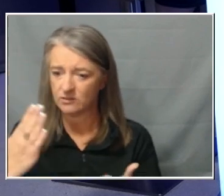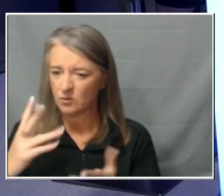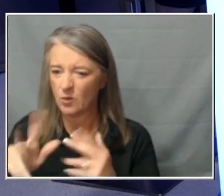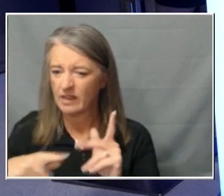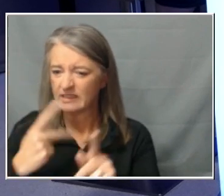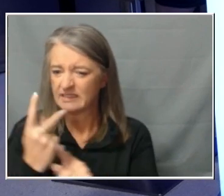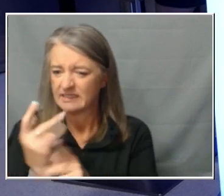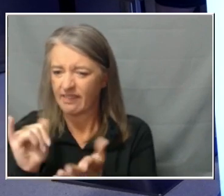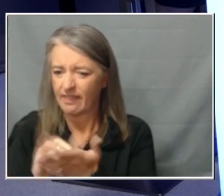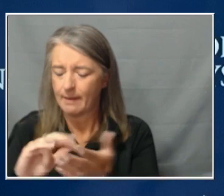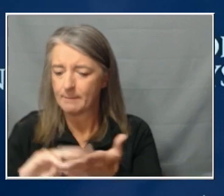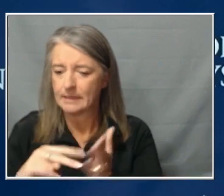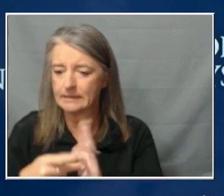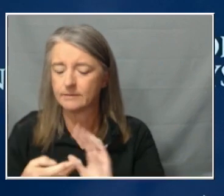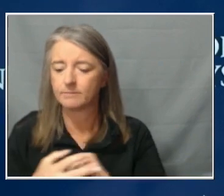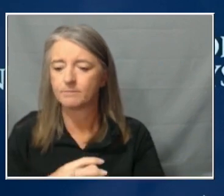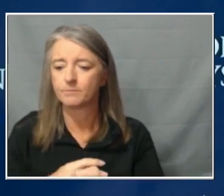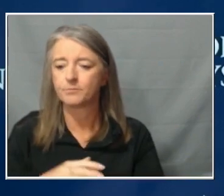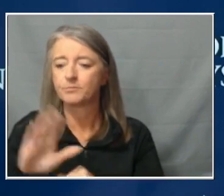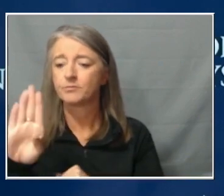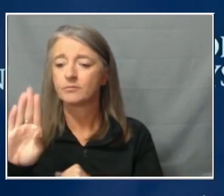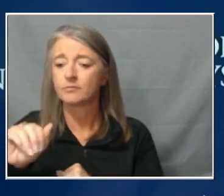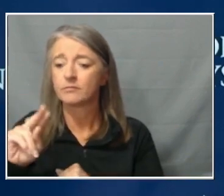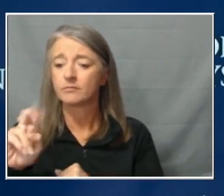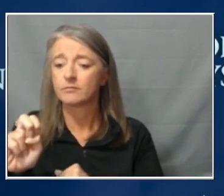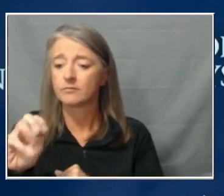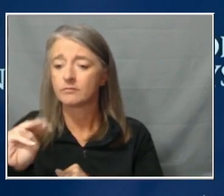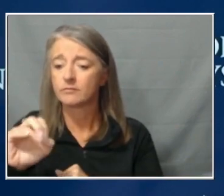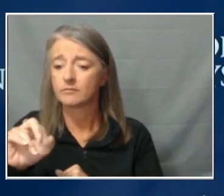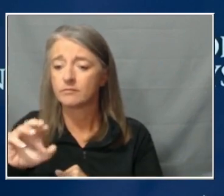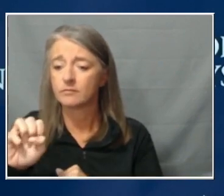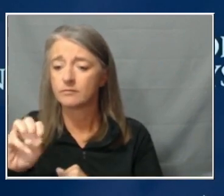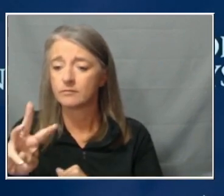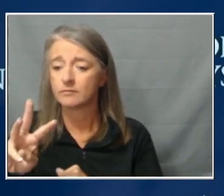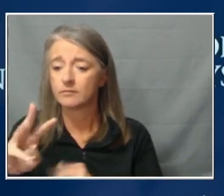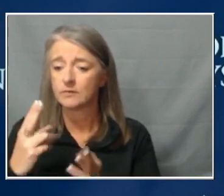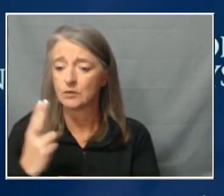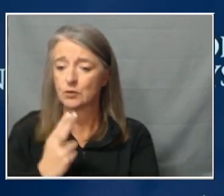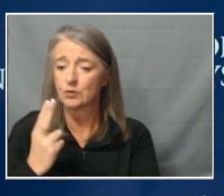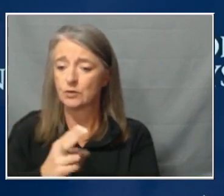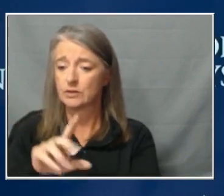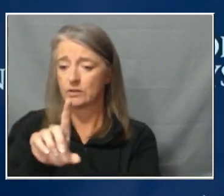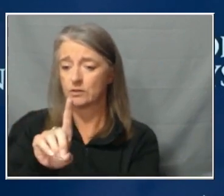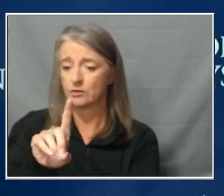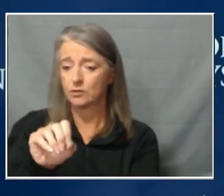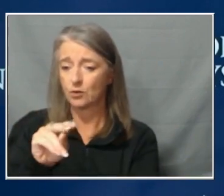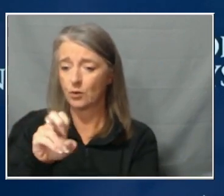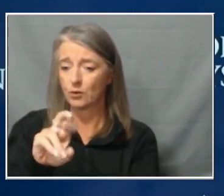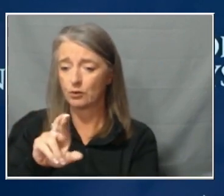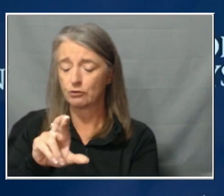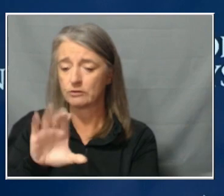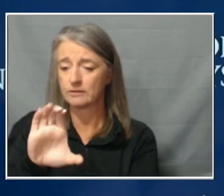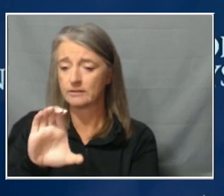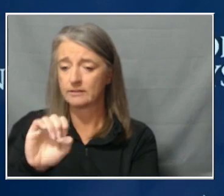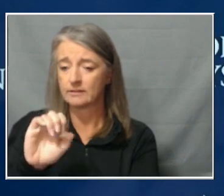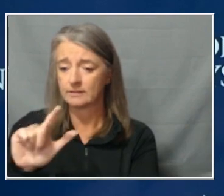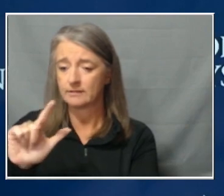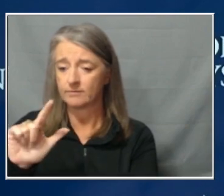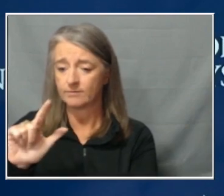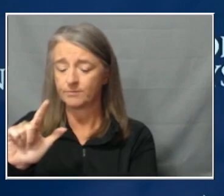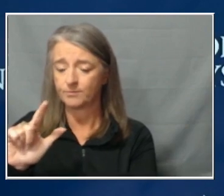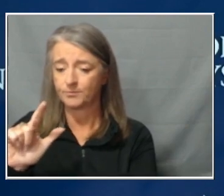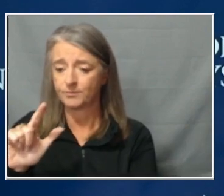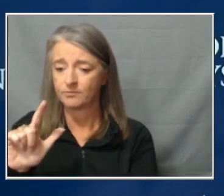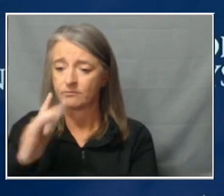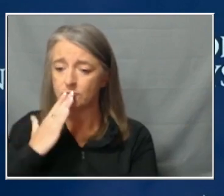are. Yeah, so a bone marrow transplant using a donor cells. So those donor cells, they're